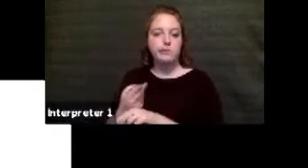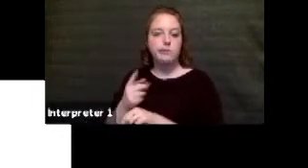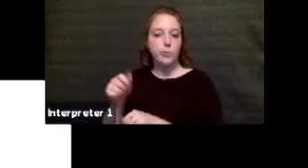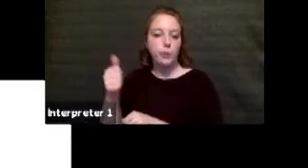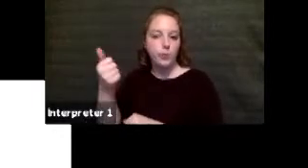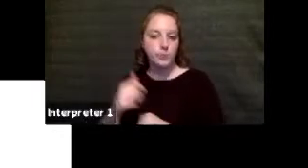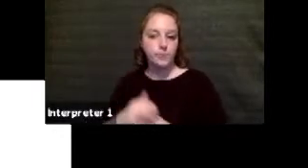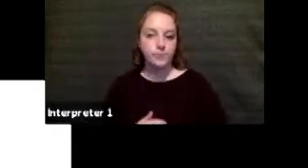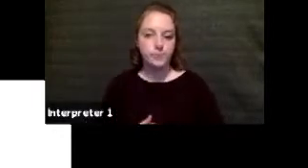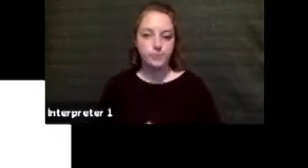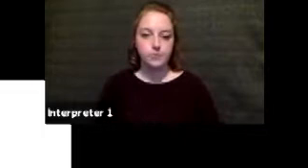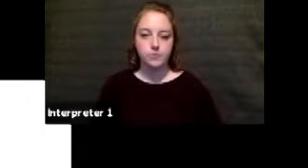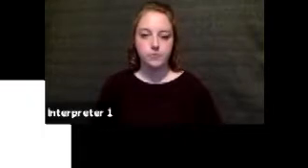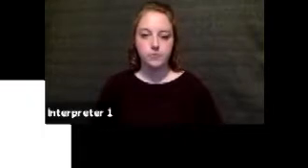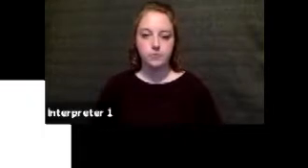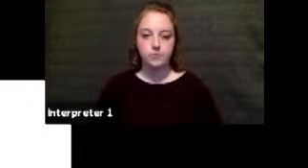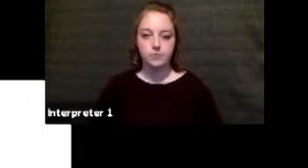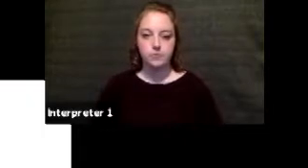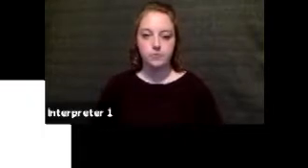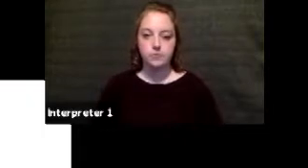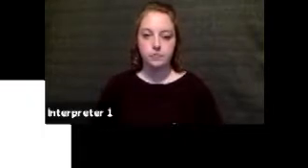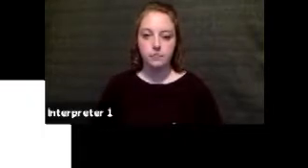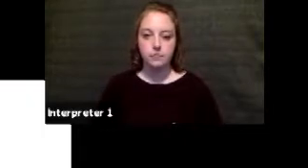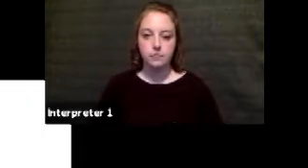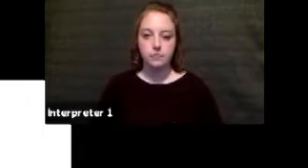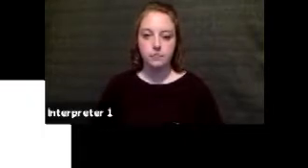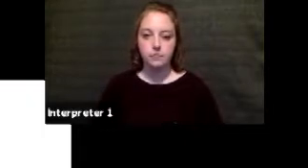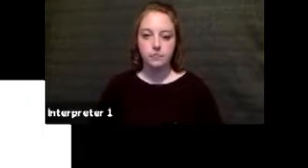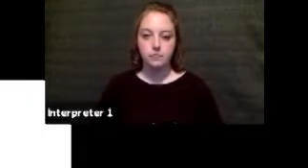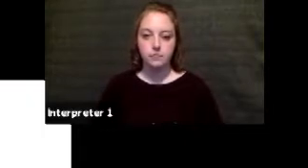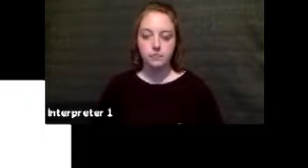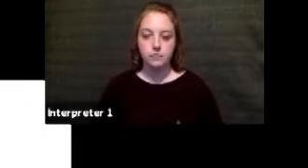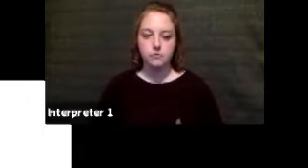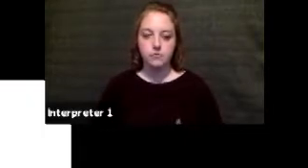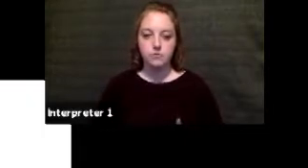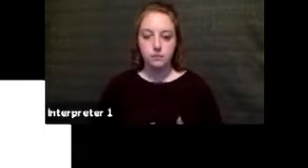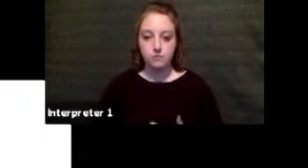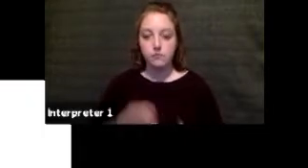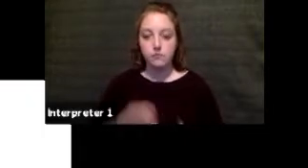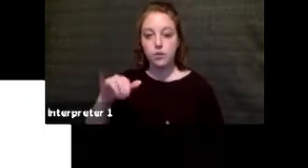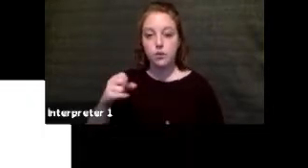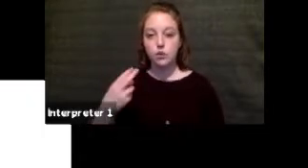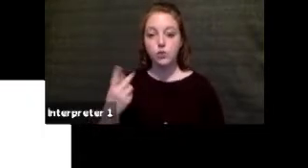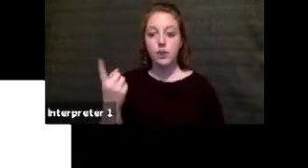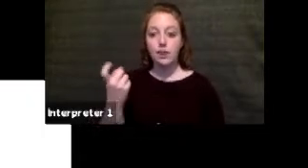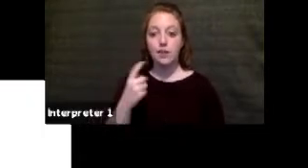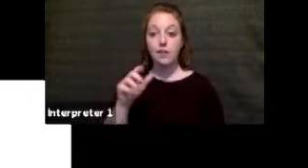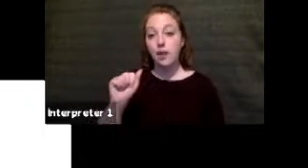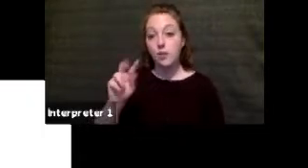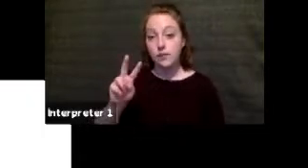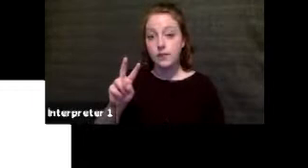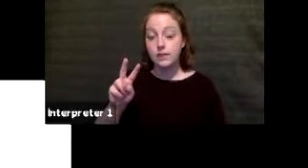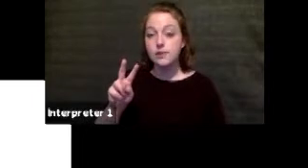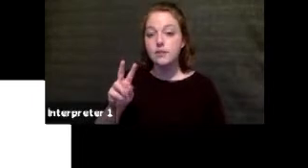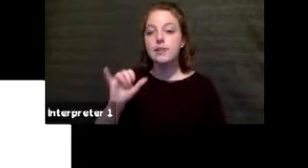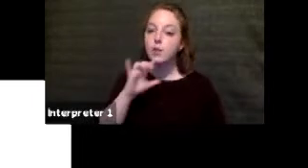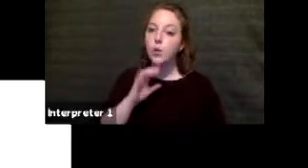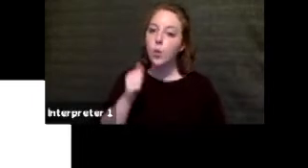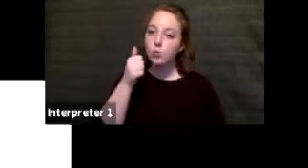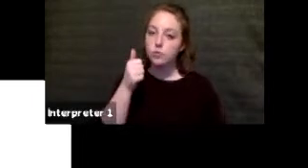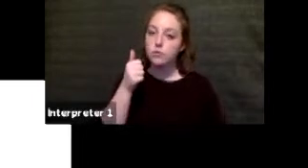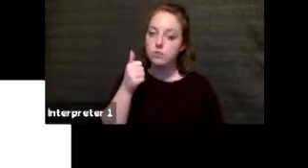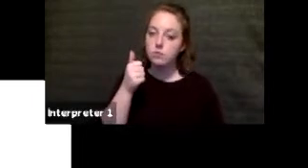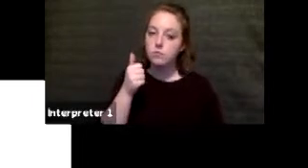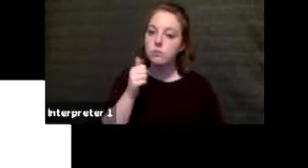Uh, Josh asked, uh, is Alta Vista the oldest facility? Yes, it is the oldest facility. And I